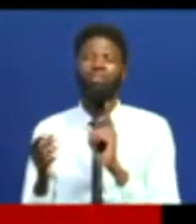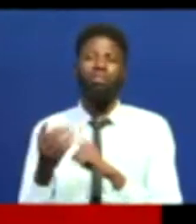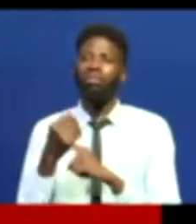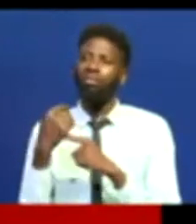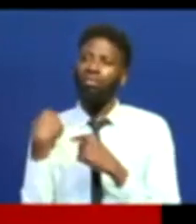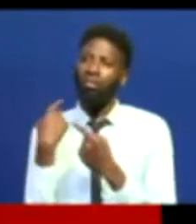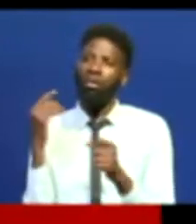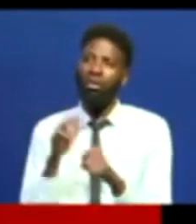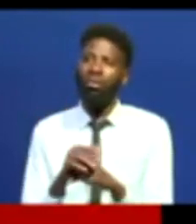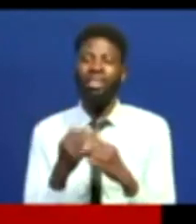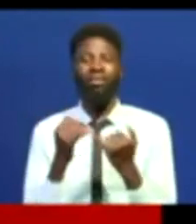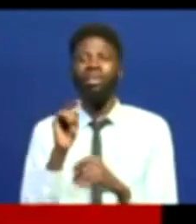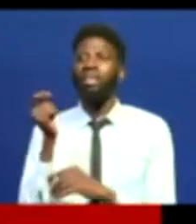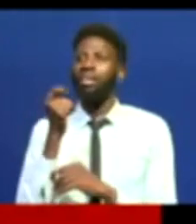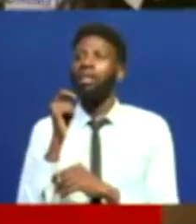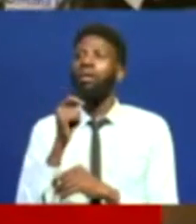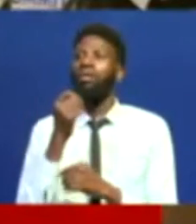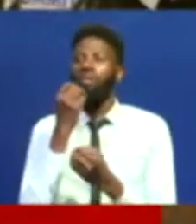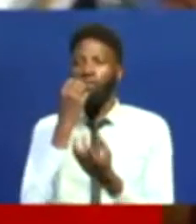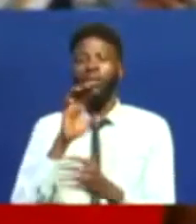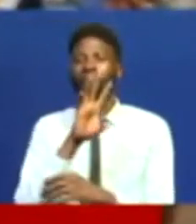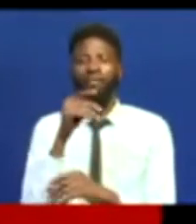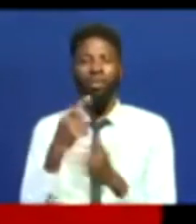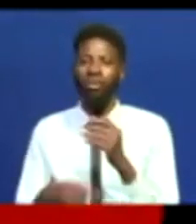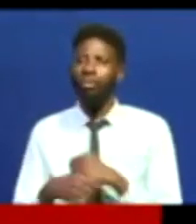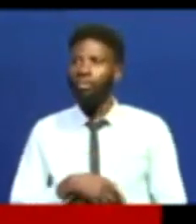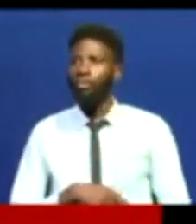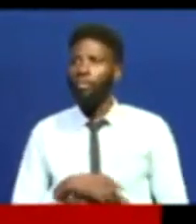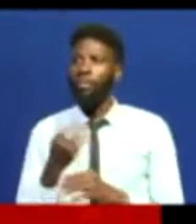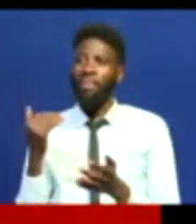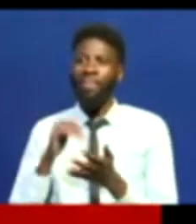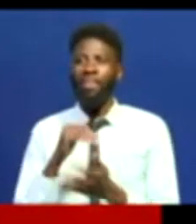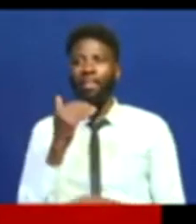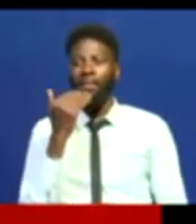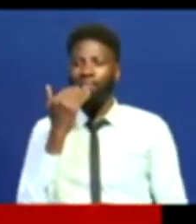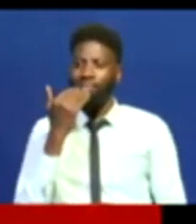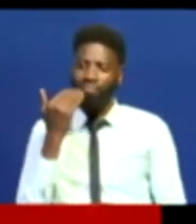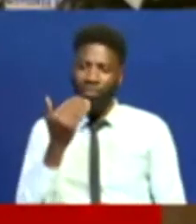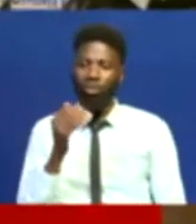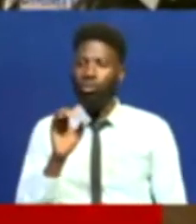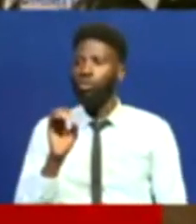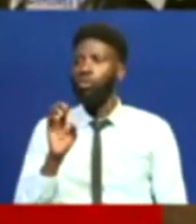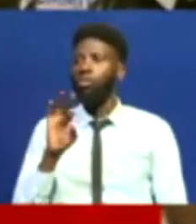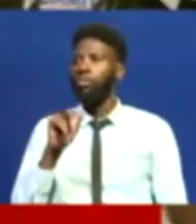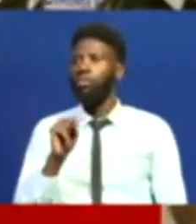what message will Kenya be taking to Africa? Yeah, so again, thank you, O'Brien, because